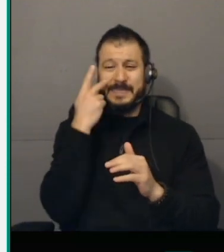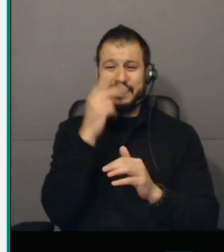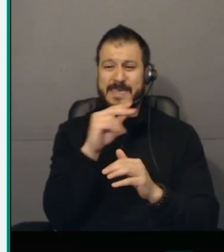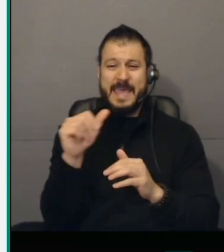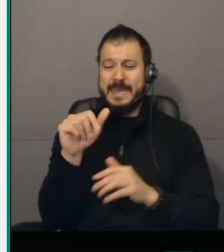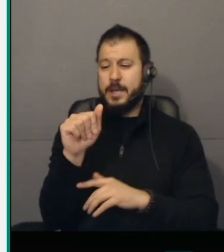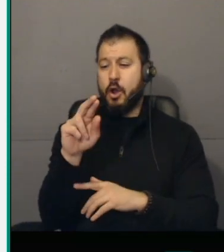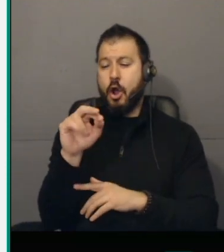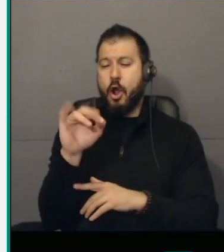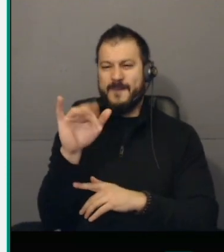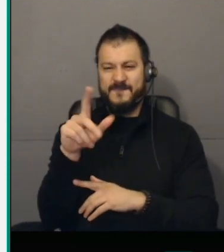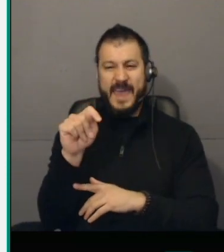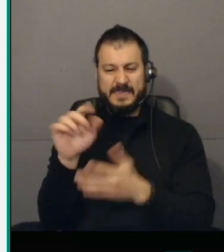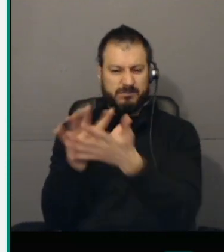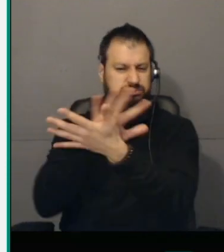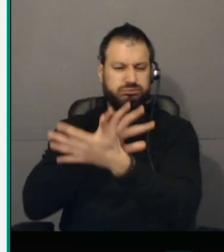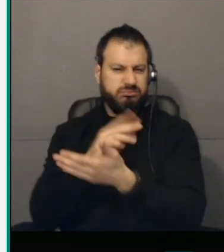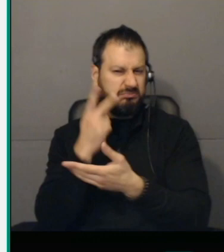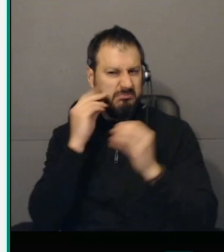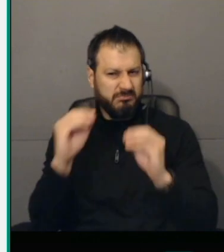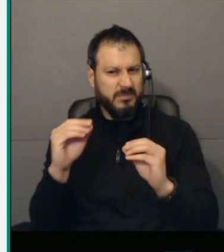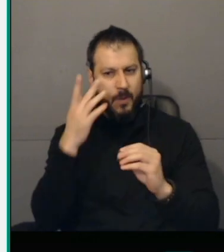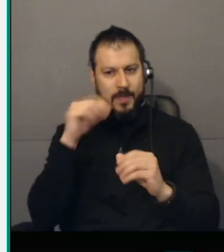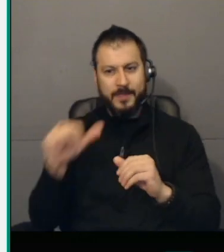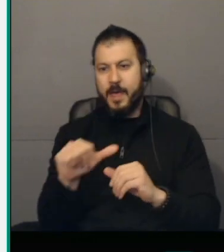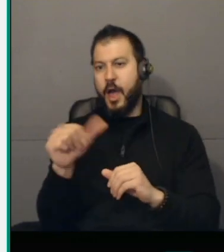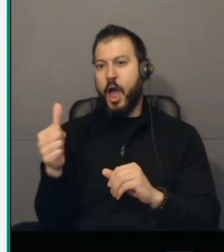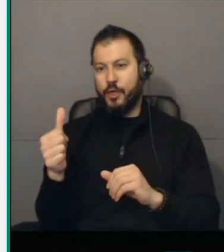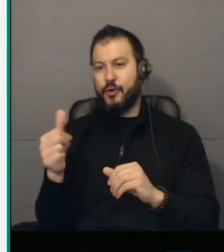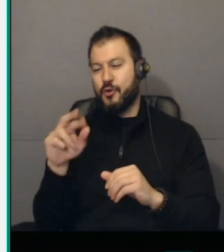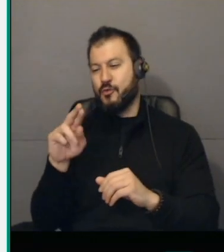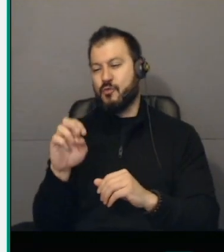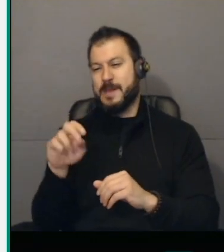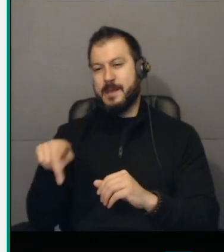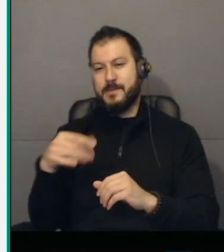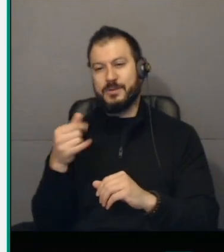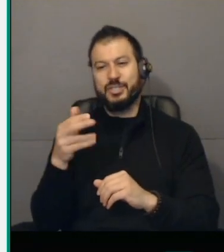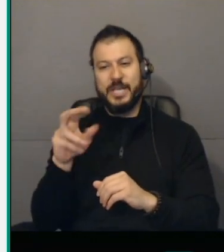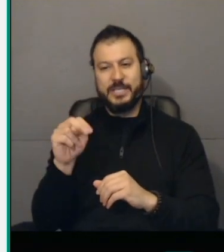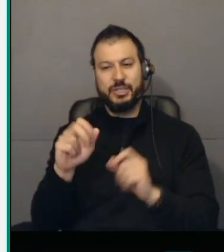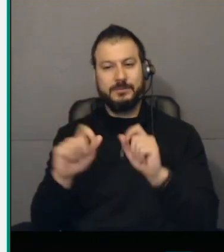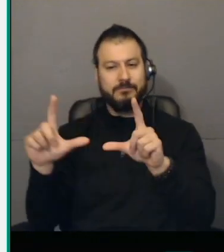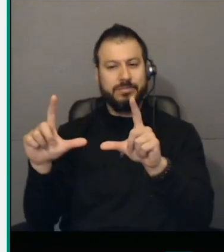any artifacts due to just the approximated reprojection.